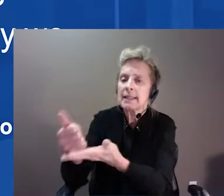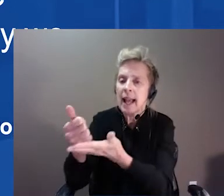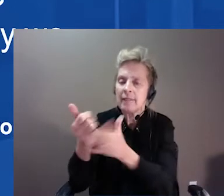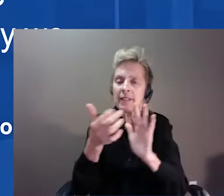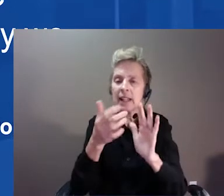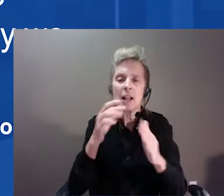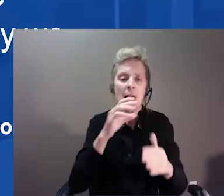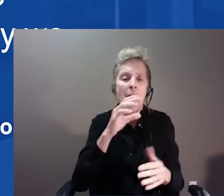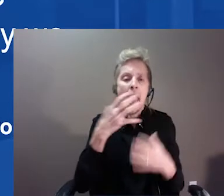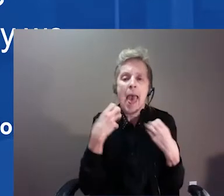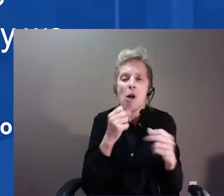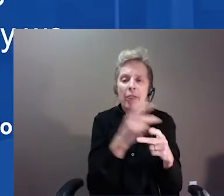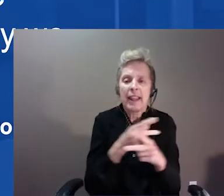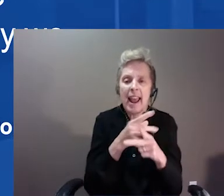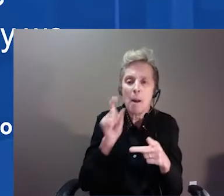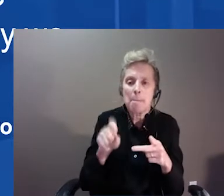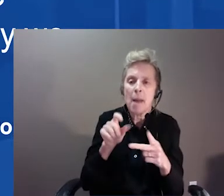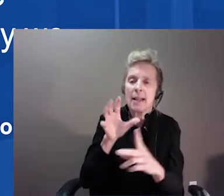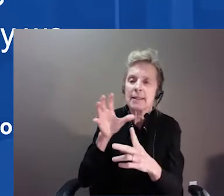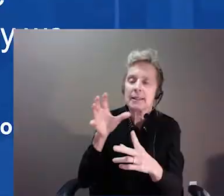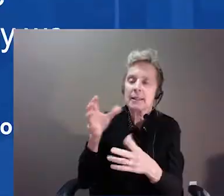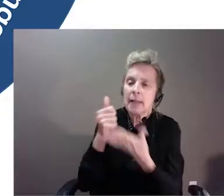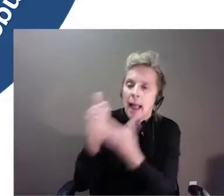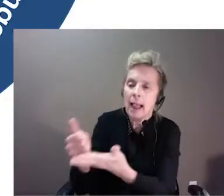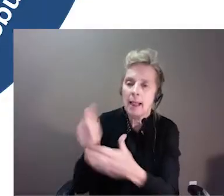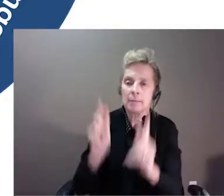do that. Next slide, please.